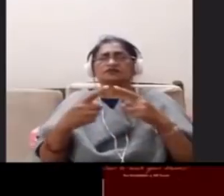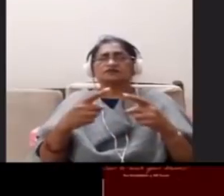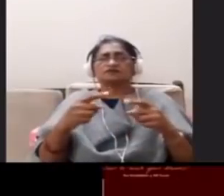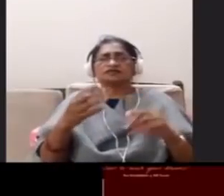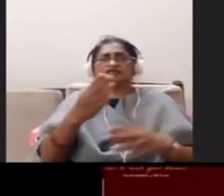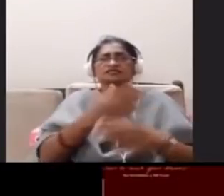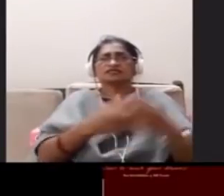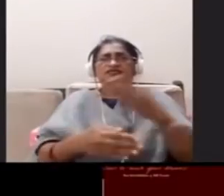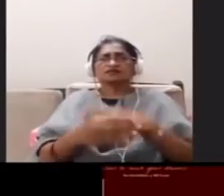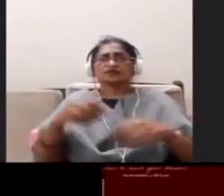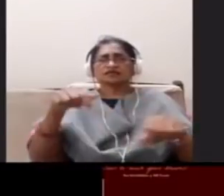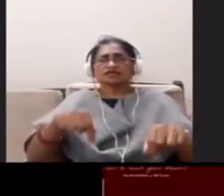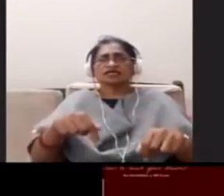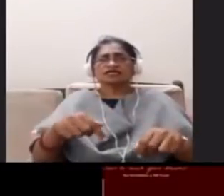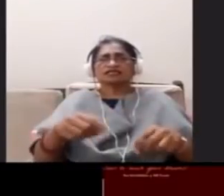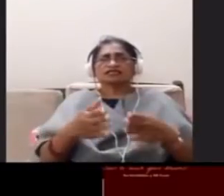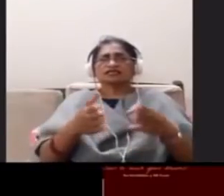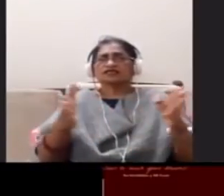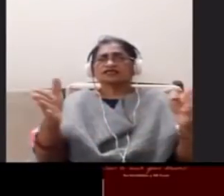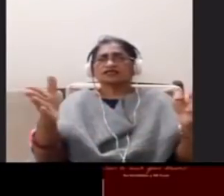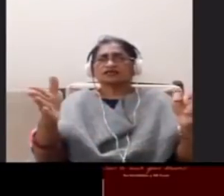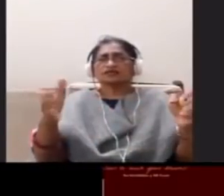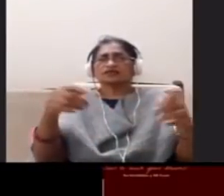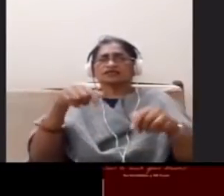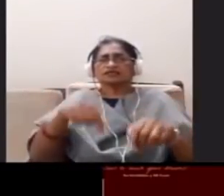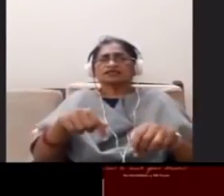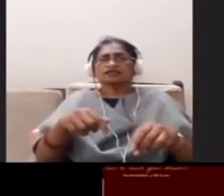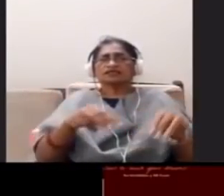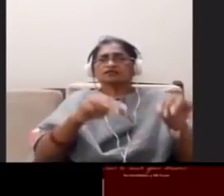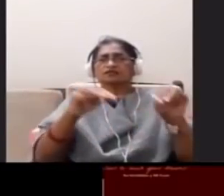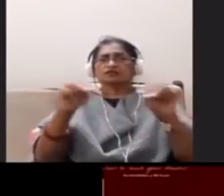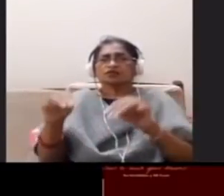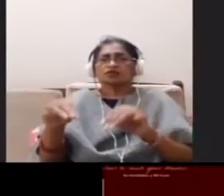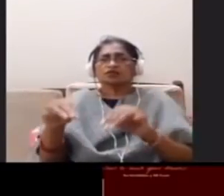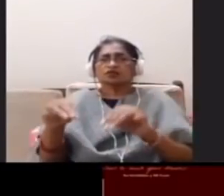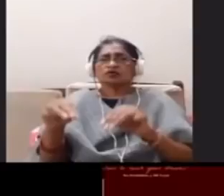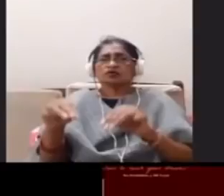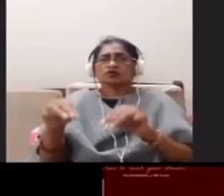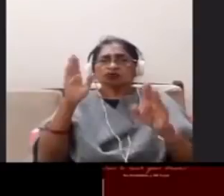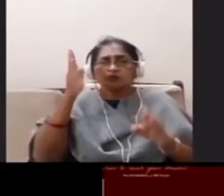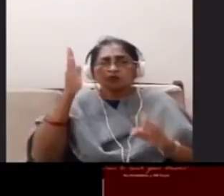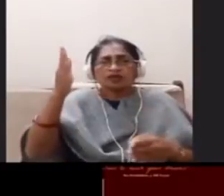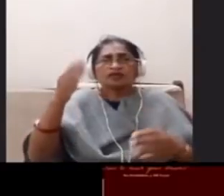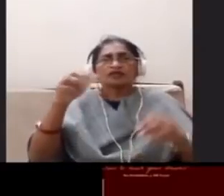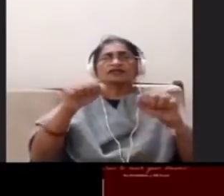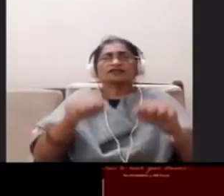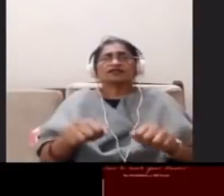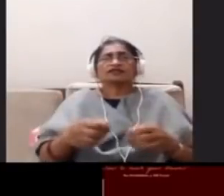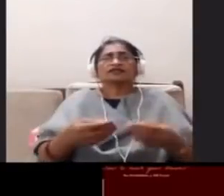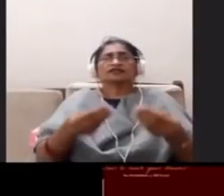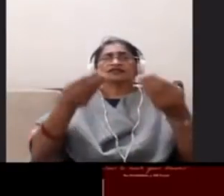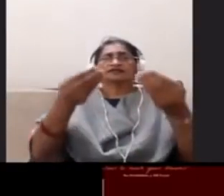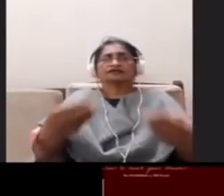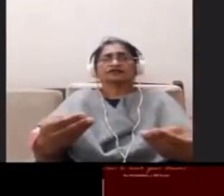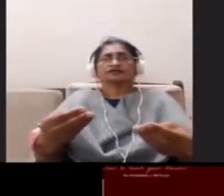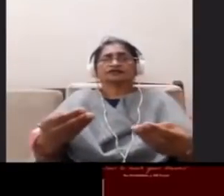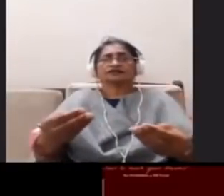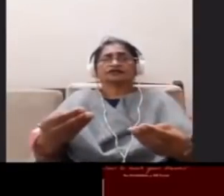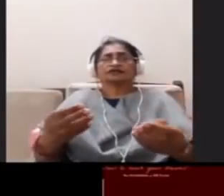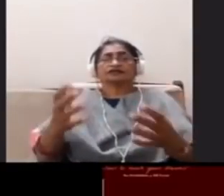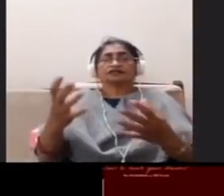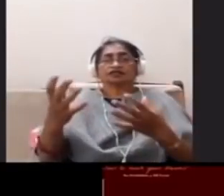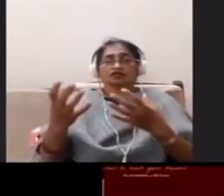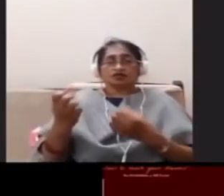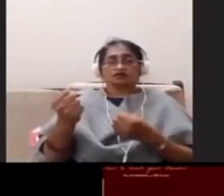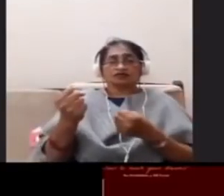in the mainstream. And I think this movement will give people with disability, artists with disability, the confidence